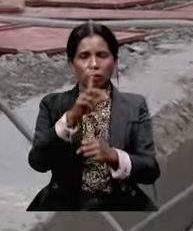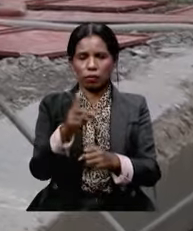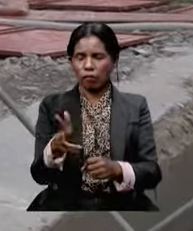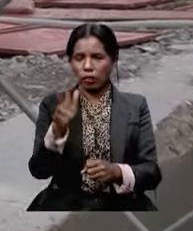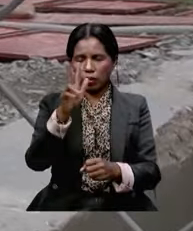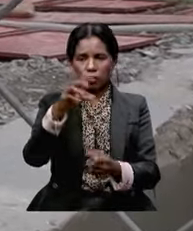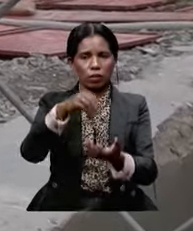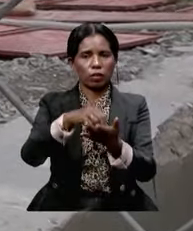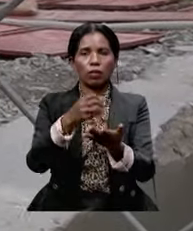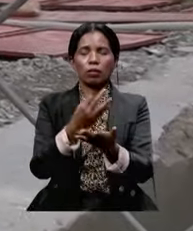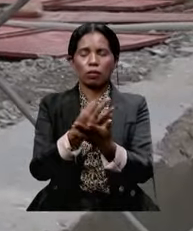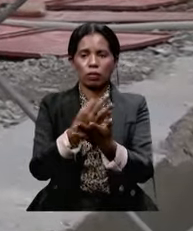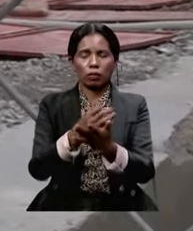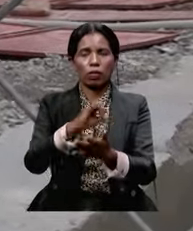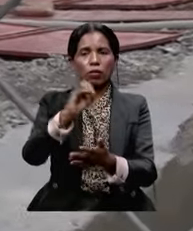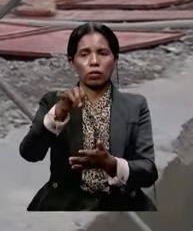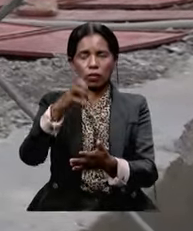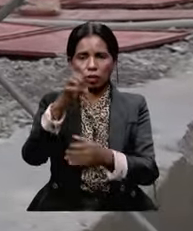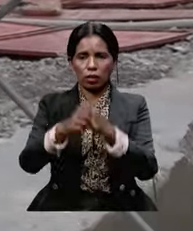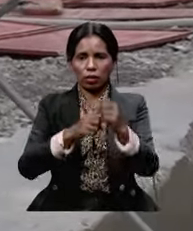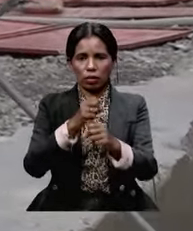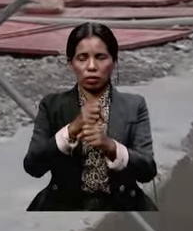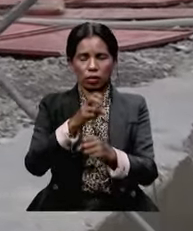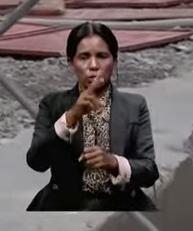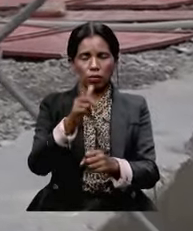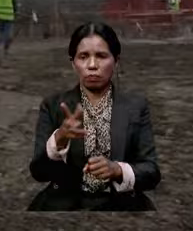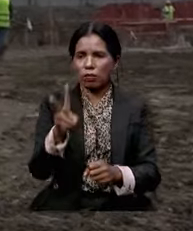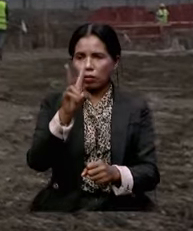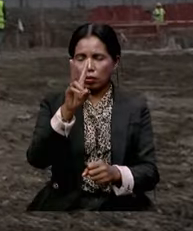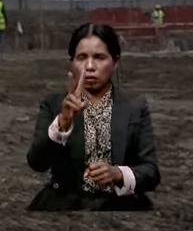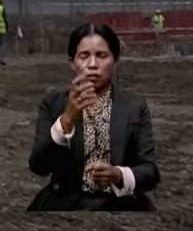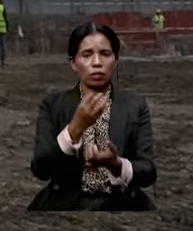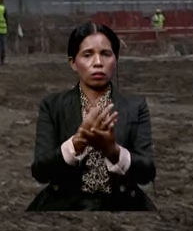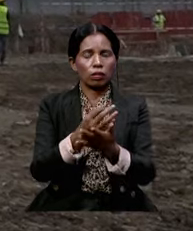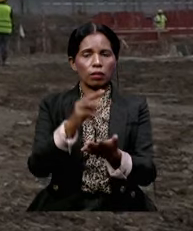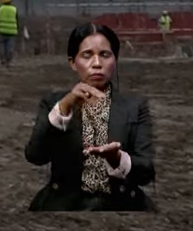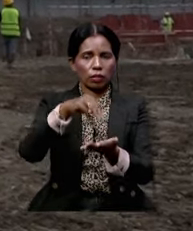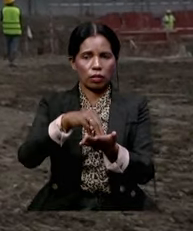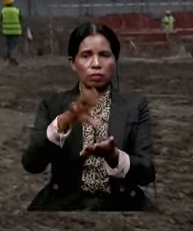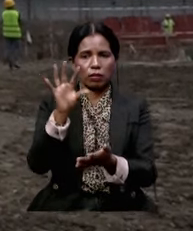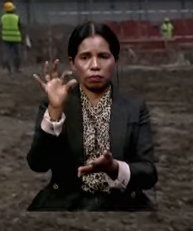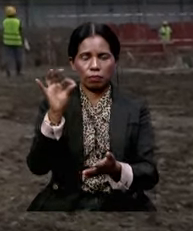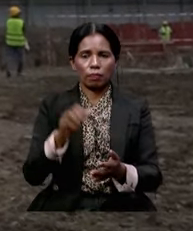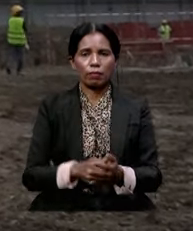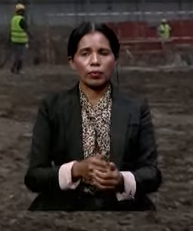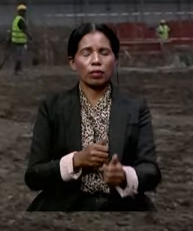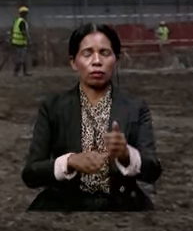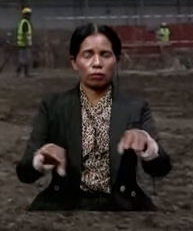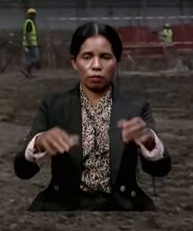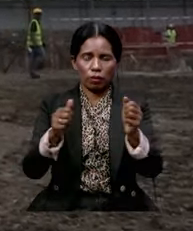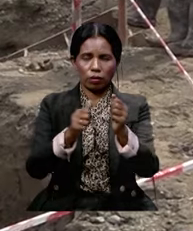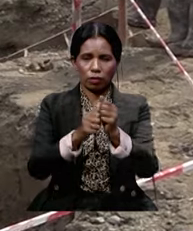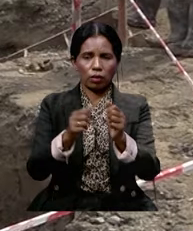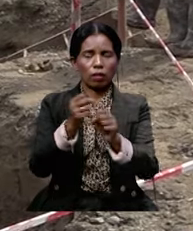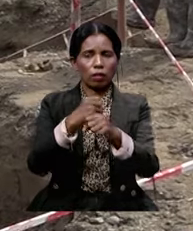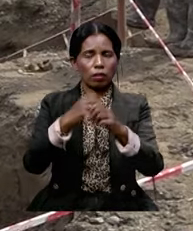o alocação orçamento geral estado tinha rio rua Ruanulu Recin rua, o montante milhão se a Recin. No tuir contrato construção